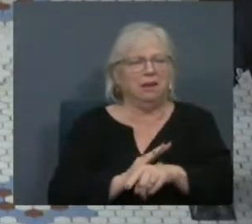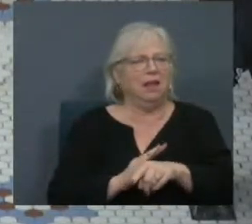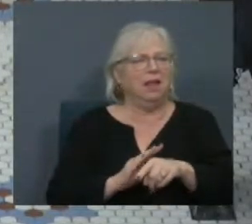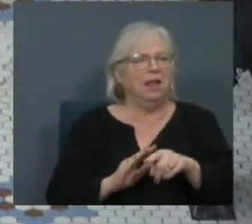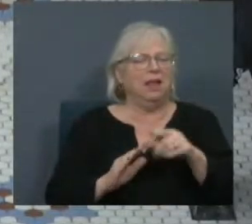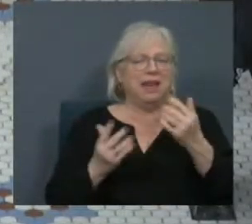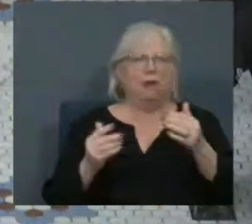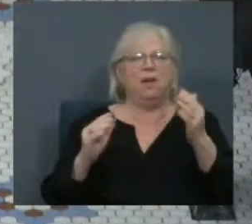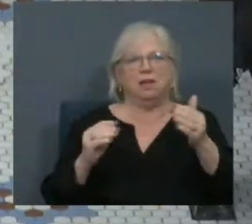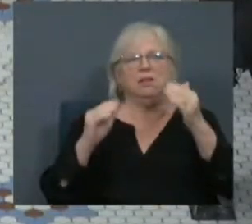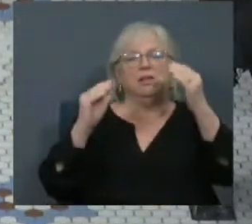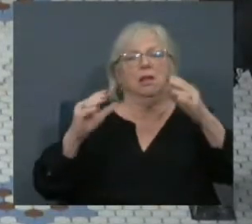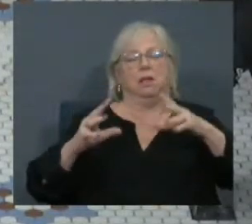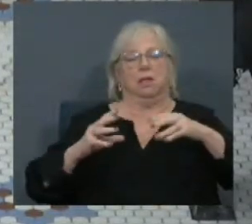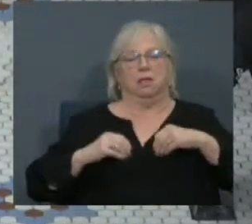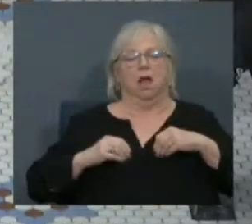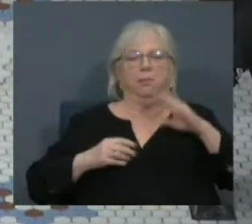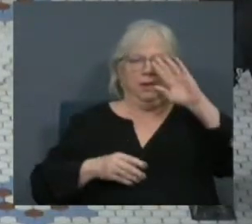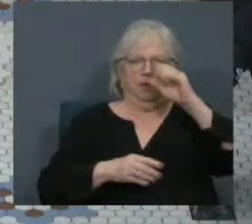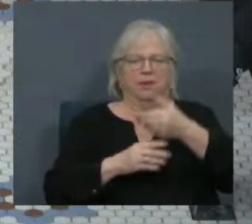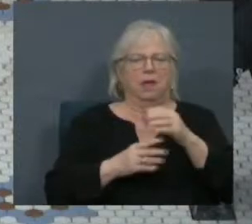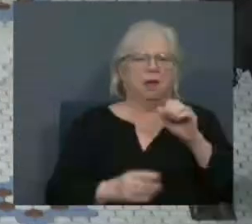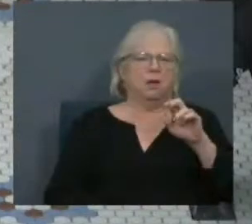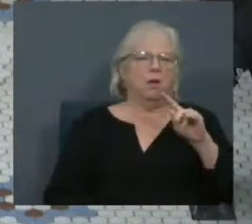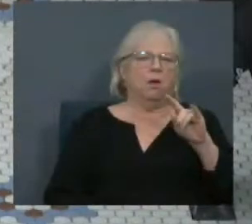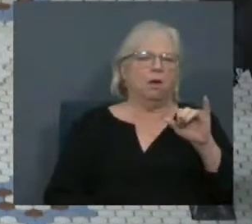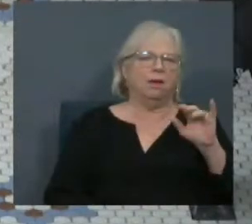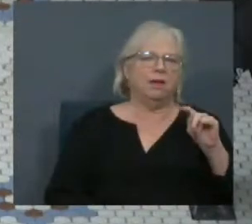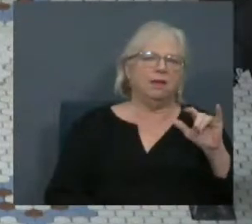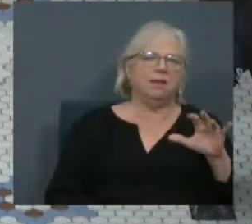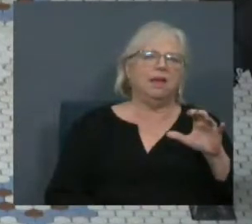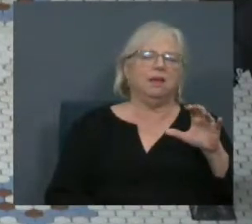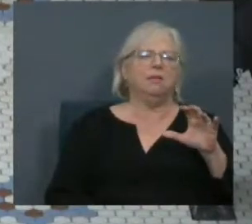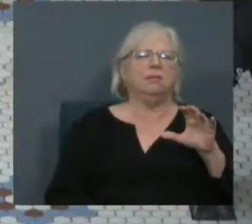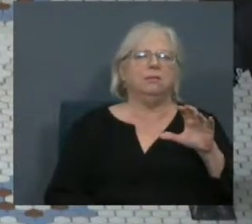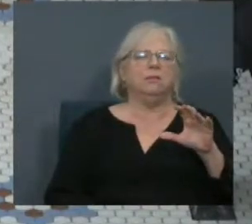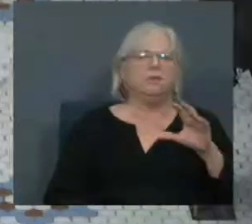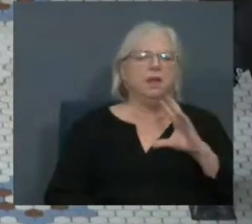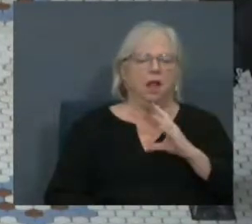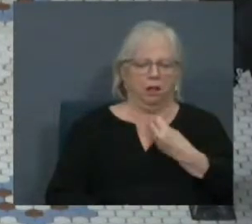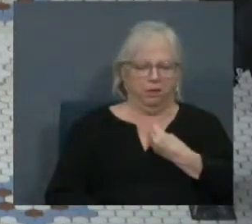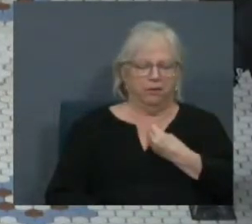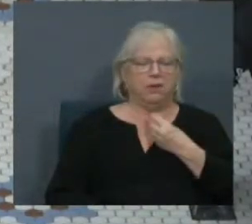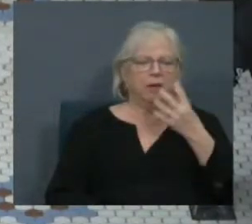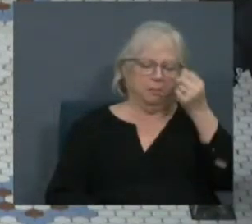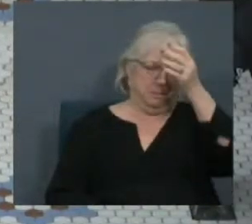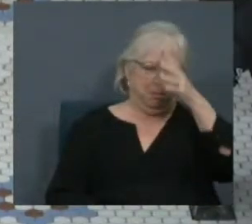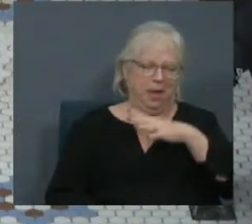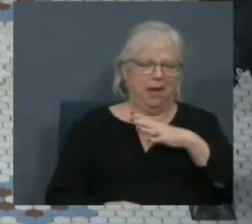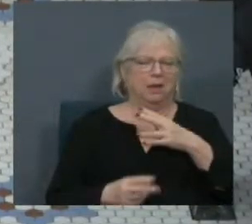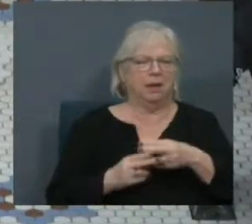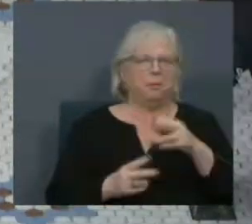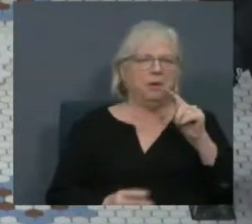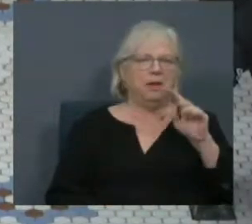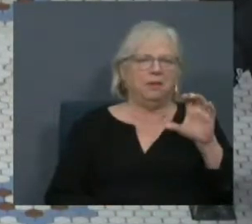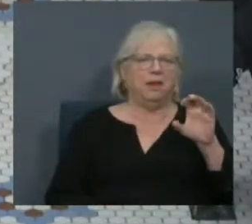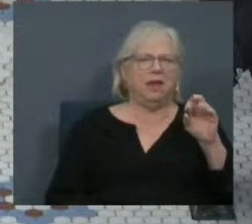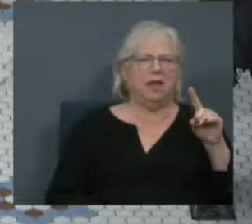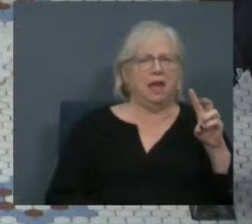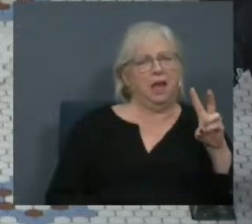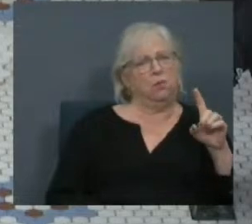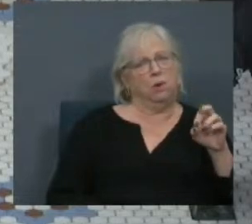adopted son. It's a black autistic man named T.C. Edwards. And now I'm going to get personal with you. I